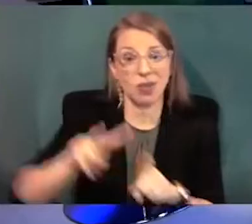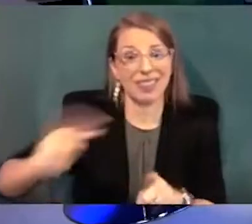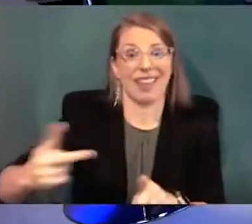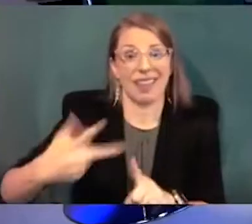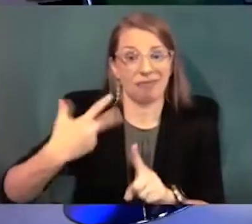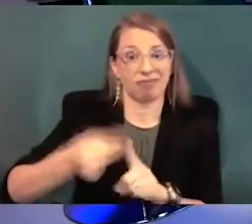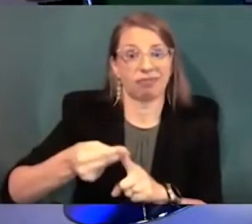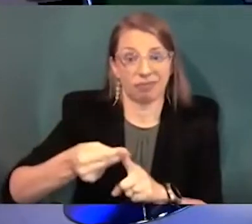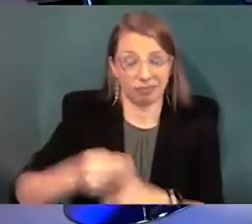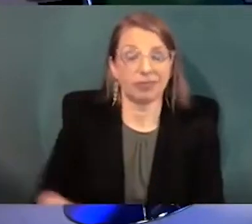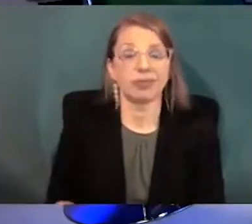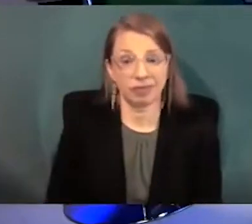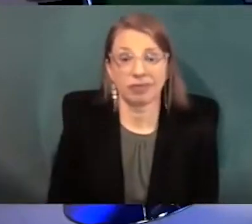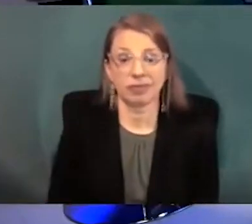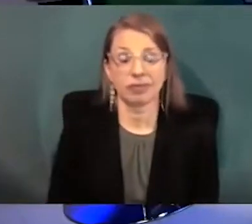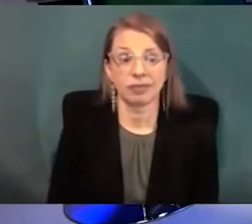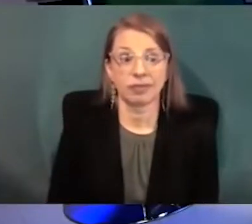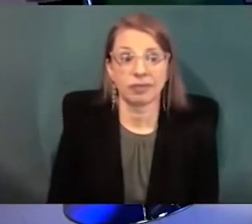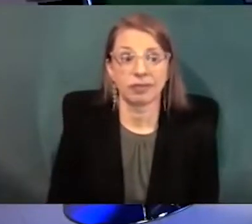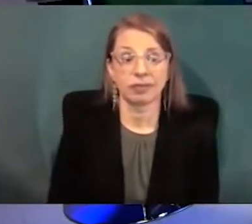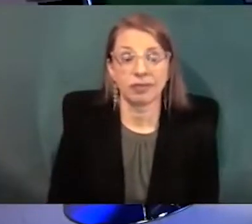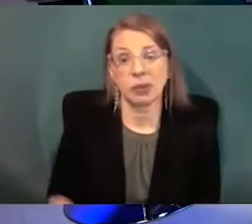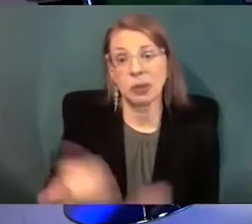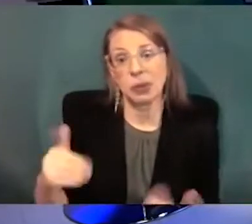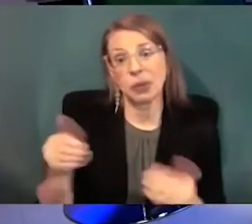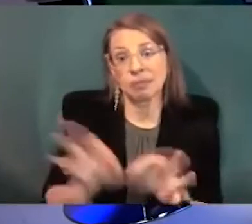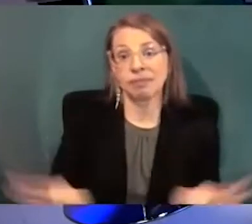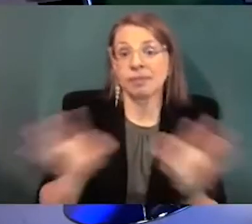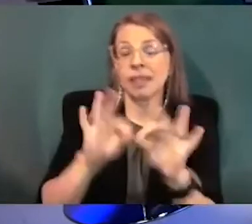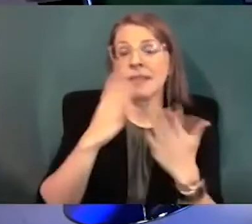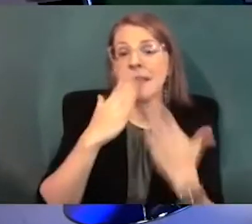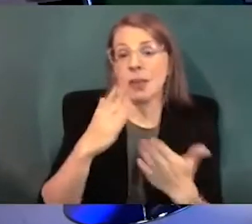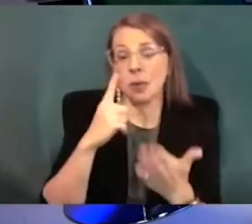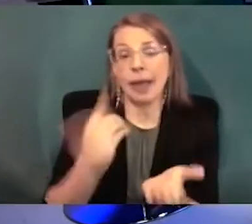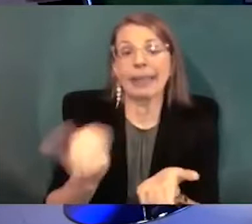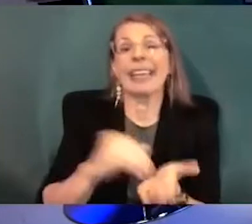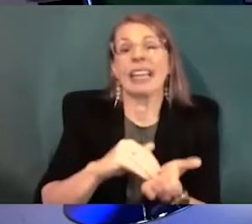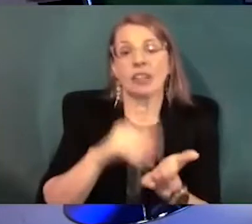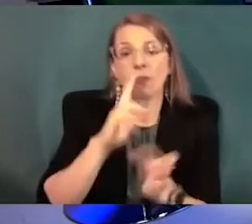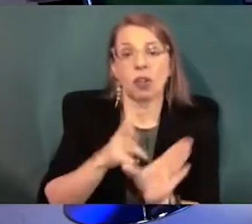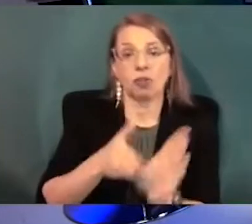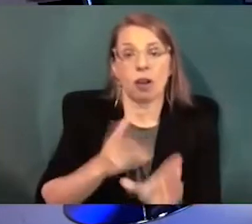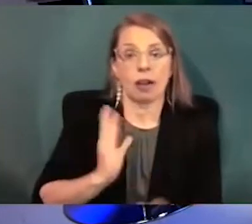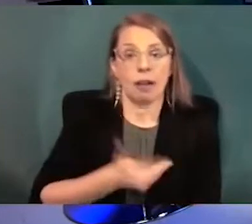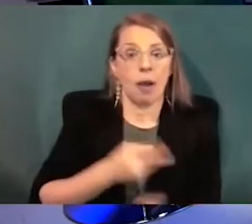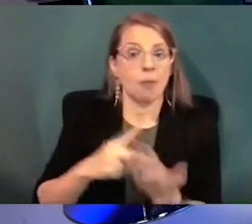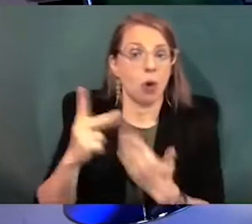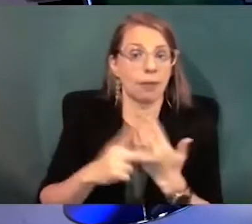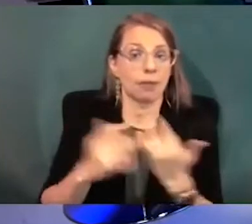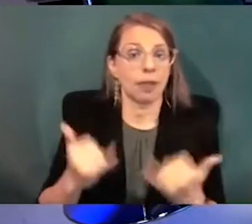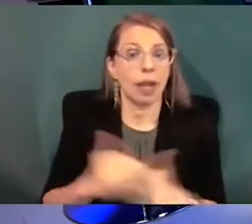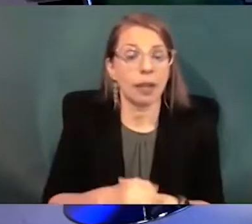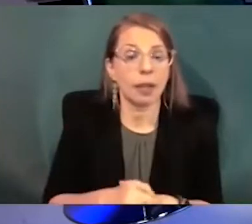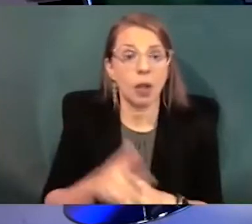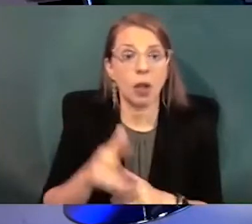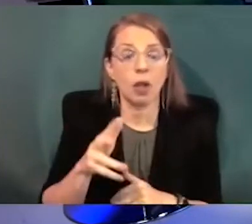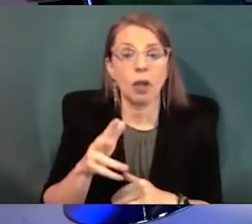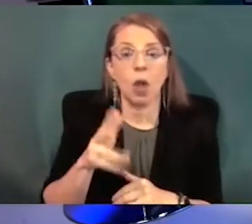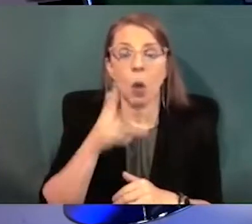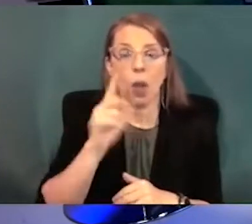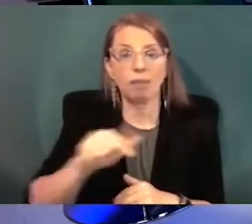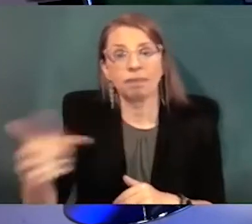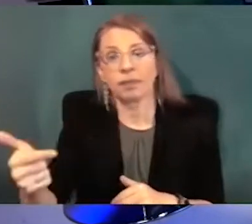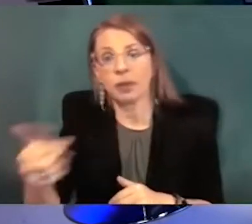Well, that's a big deal. So thank you for being on our program today, and we'll come back to you in just a second. Thank you.